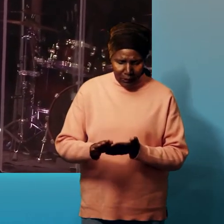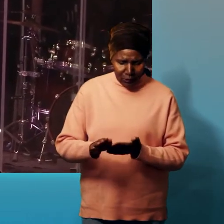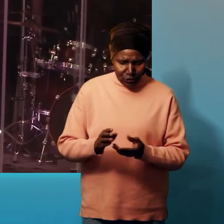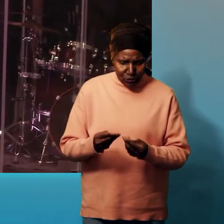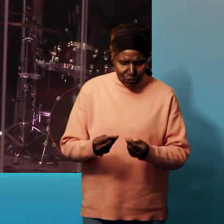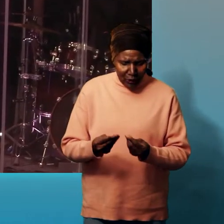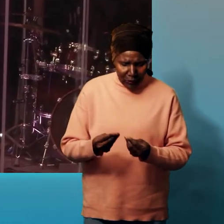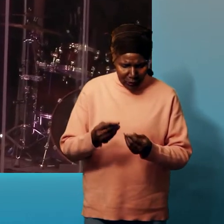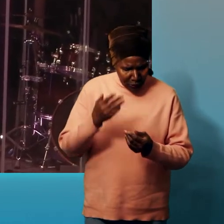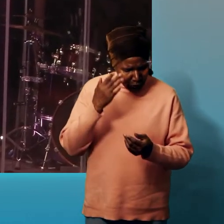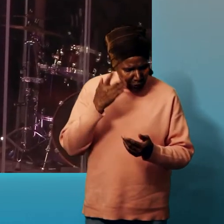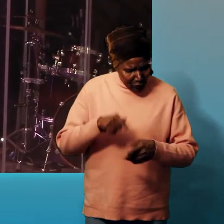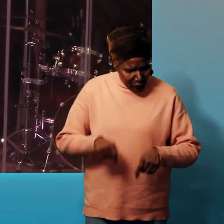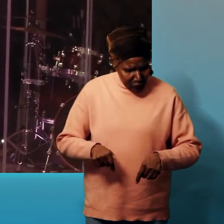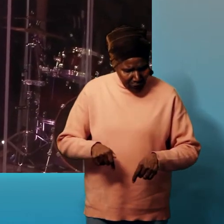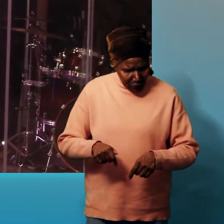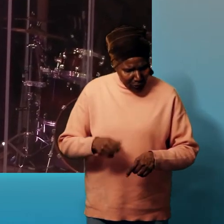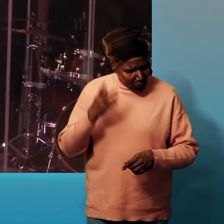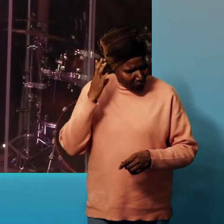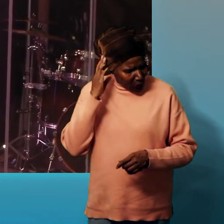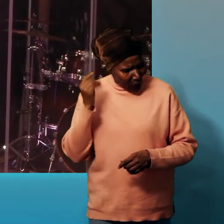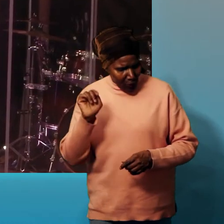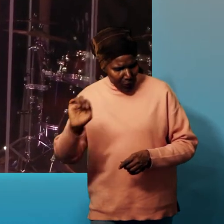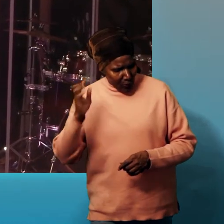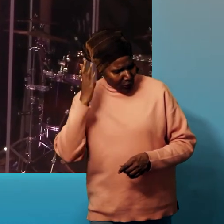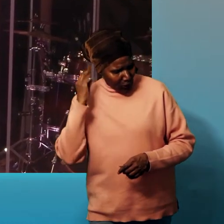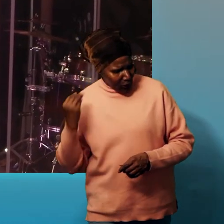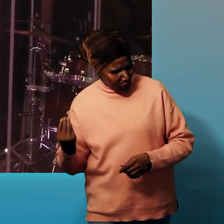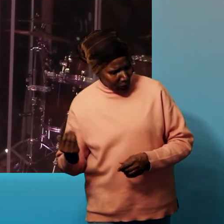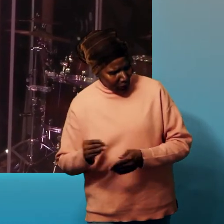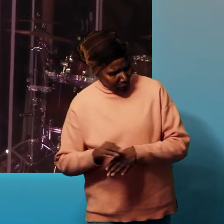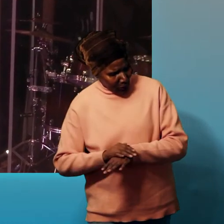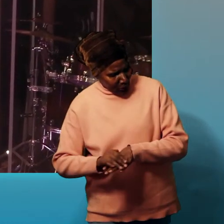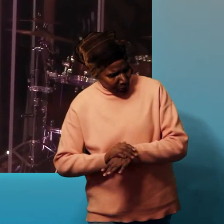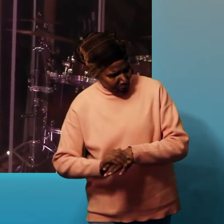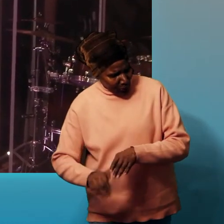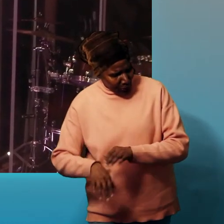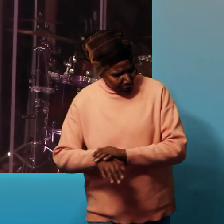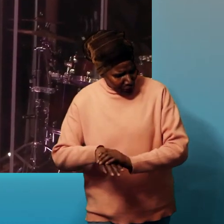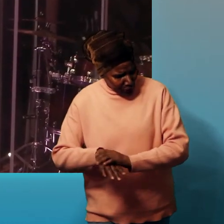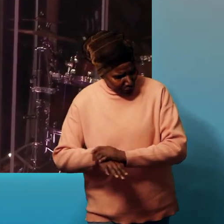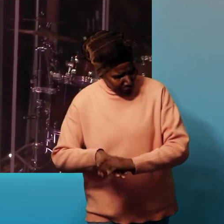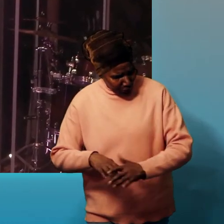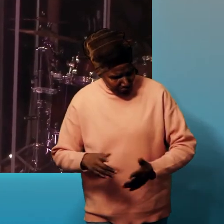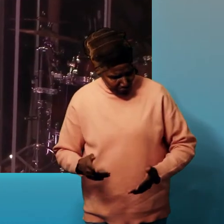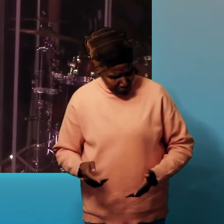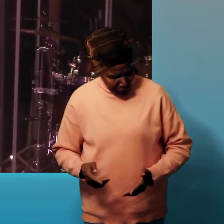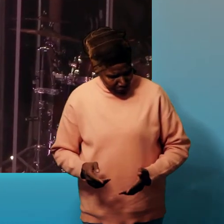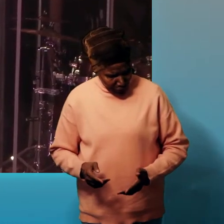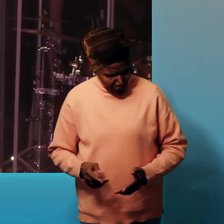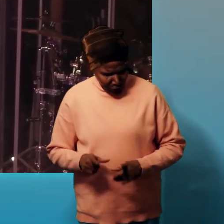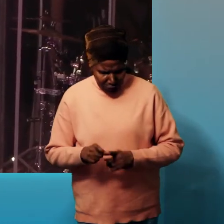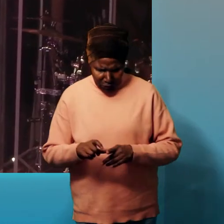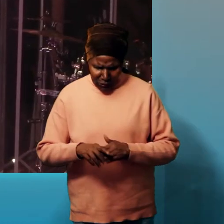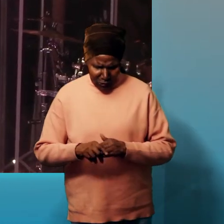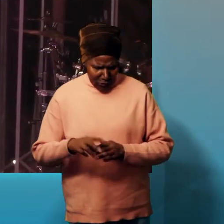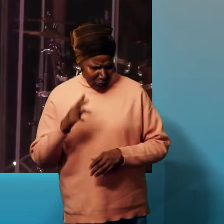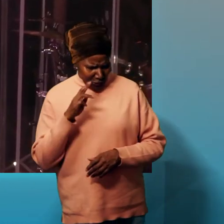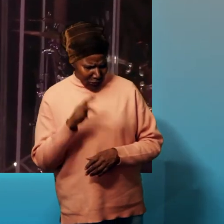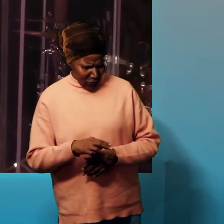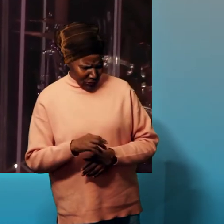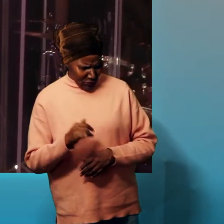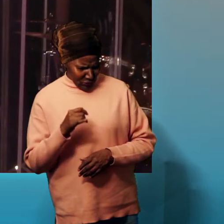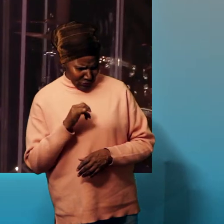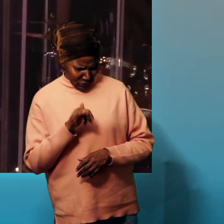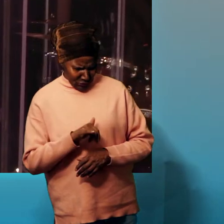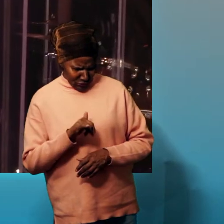looked like. You know, many people were at that house, including his disciples. It would have been a scene that would have been very